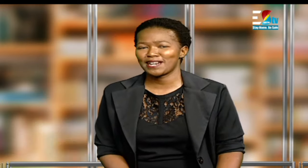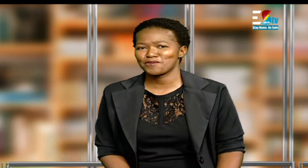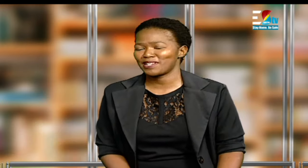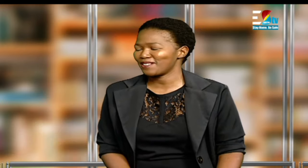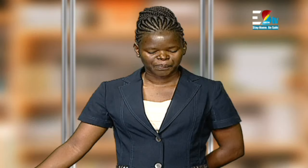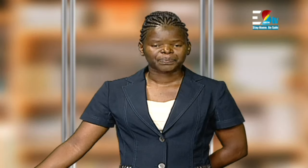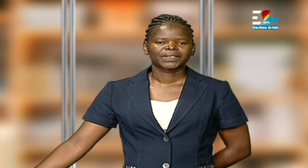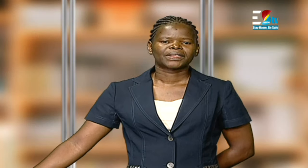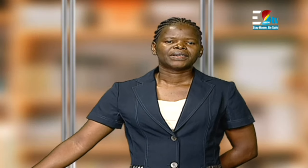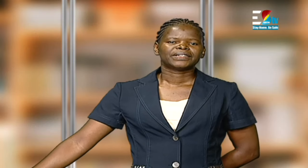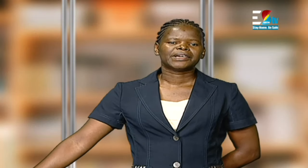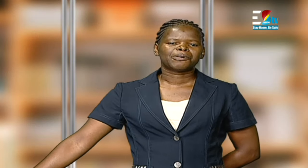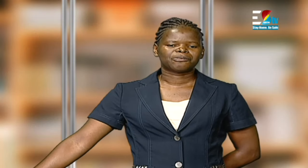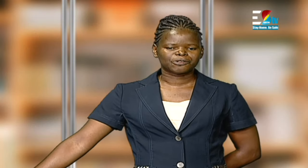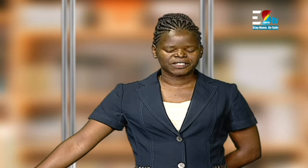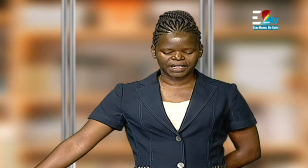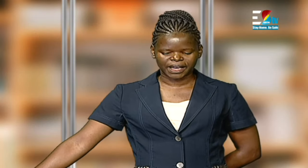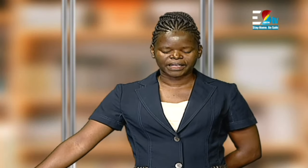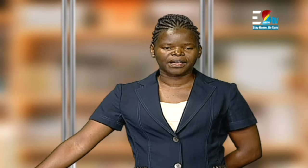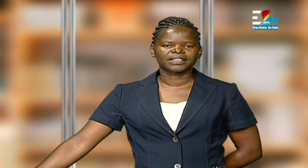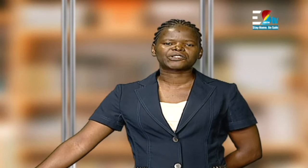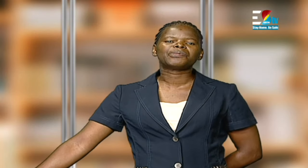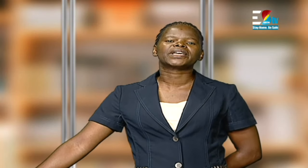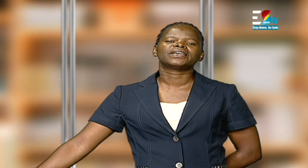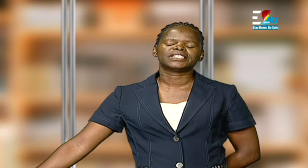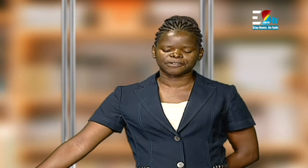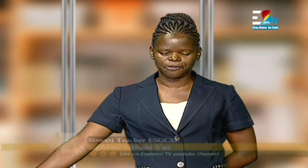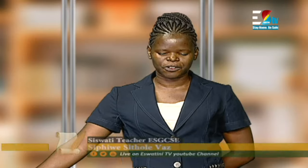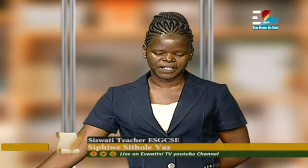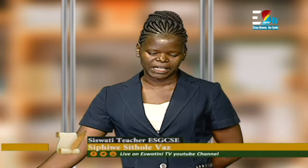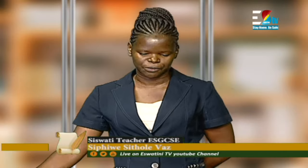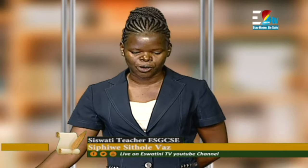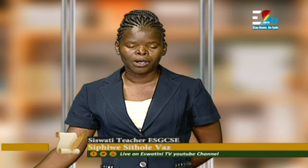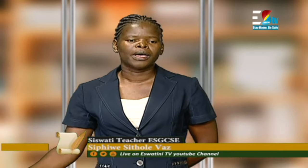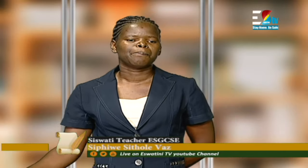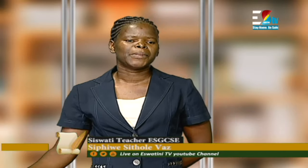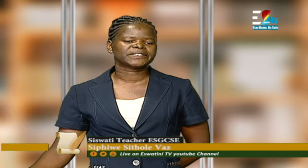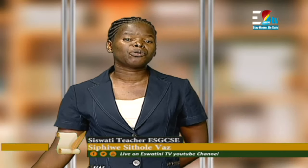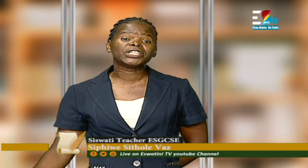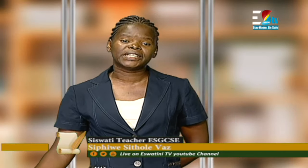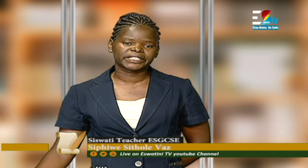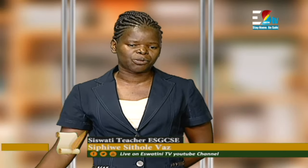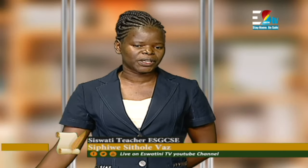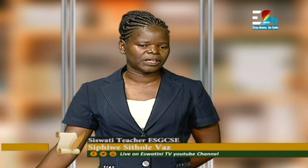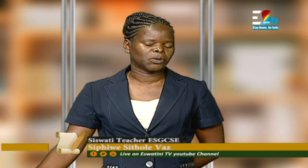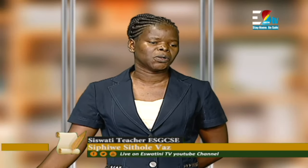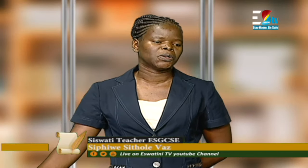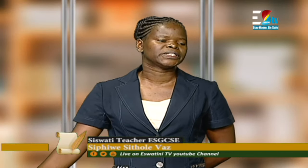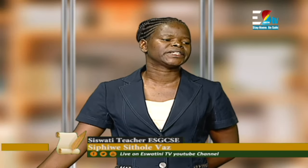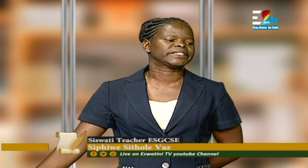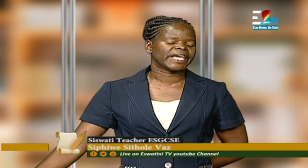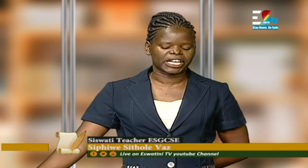sethu sanamuhla. Yebo mfundzi ekhaya asichubeke nesifundvo setfu. Besibonile